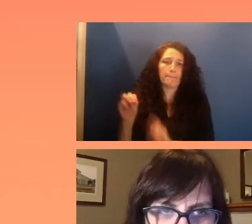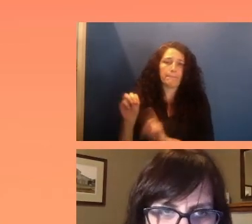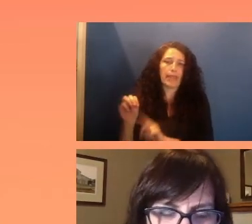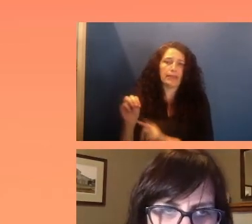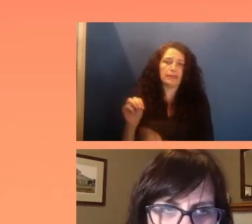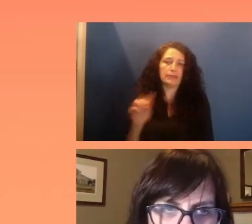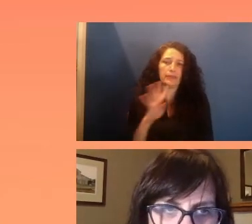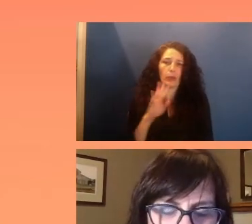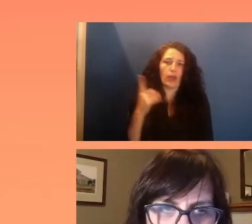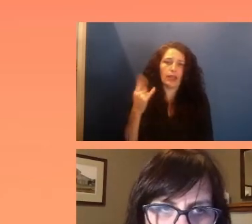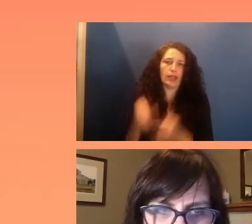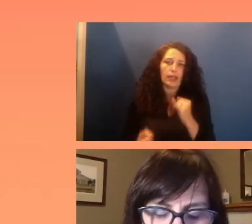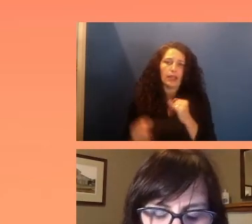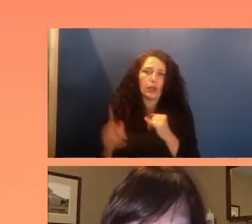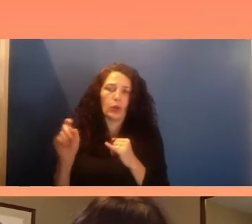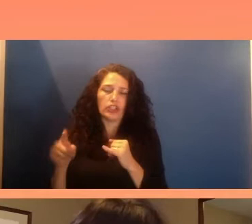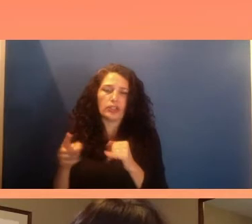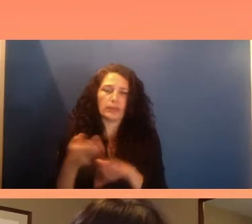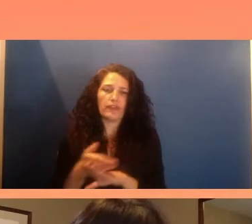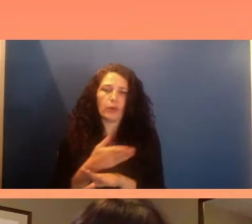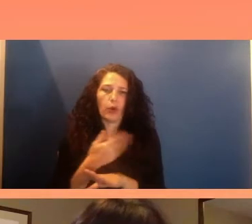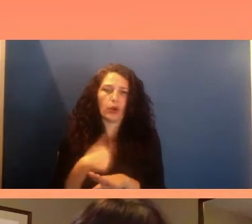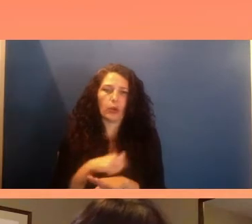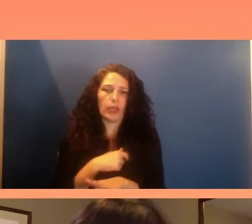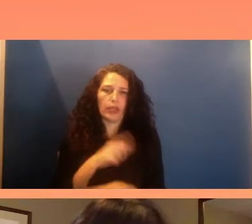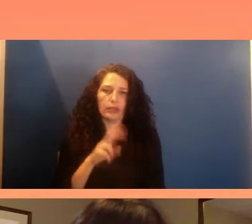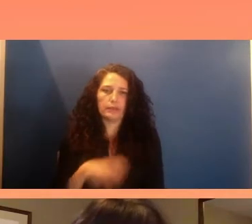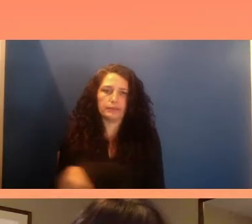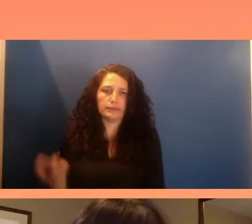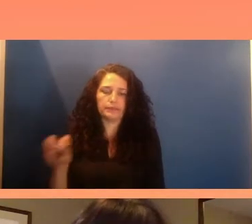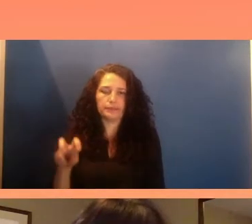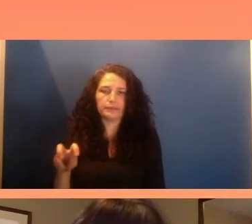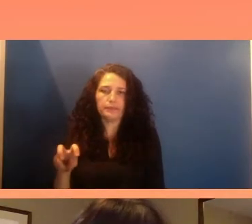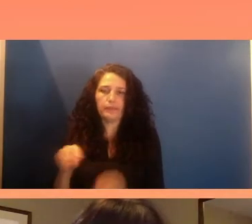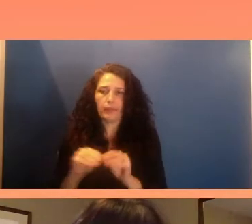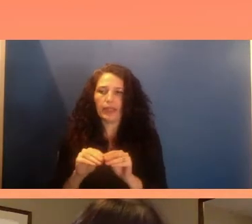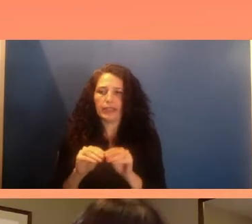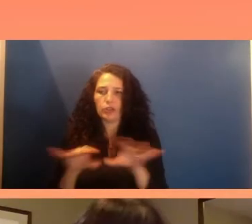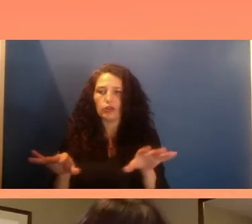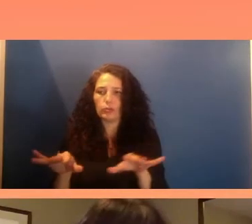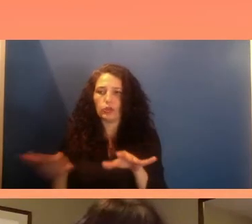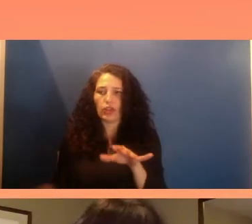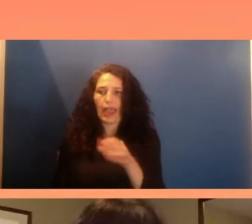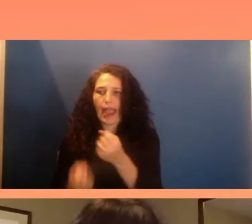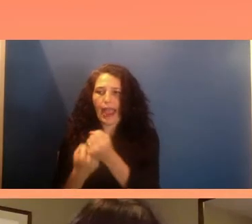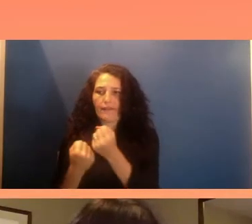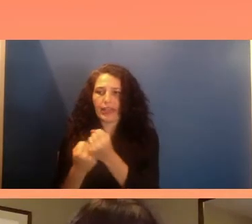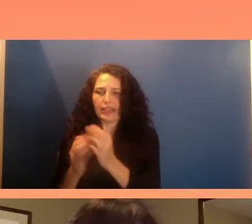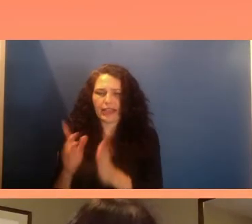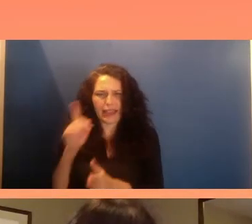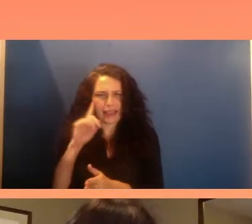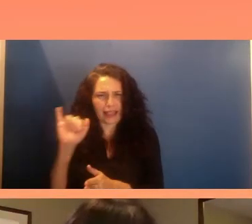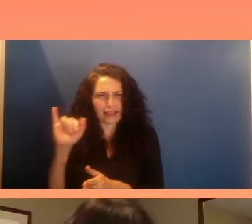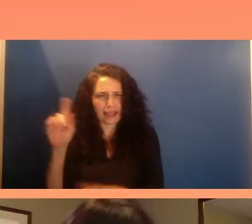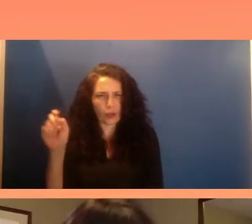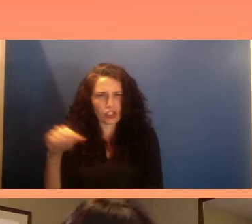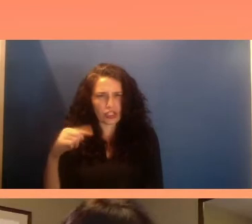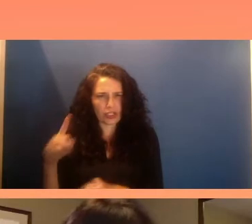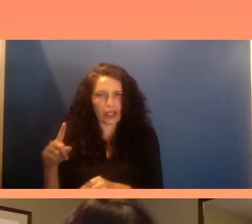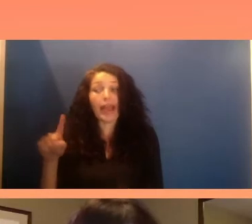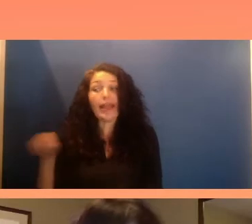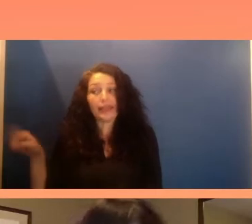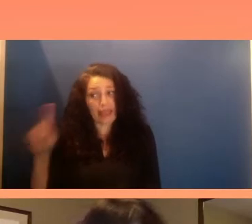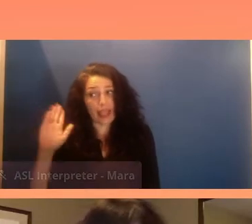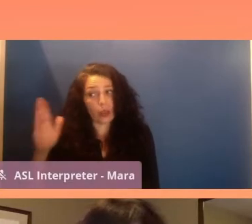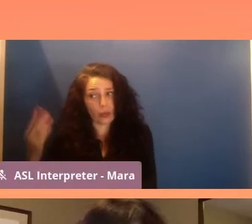final question before we move over to distribution advocates, and I believe this is a question that they will be addressing